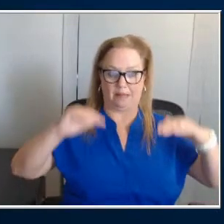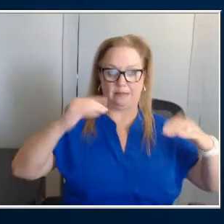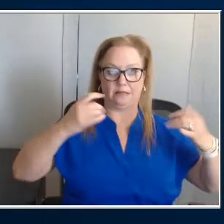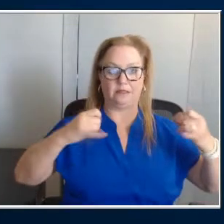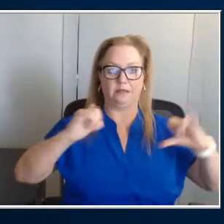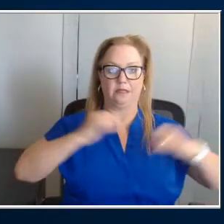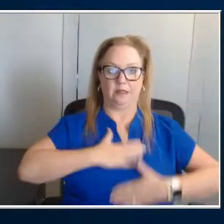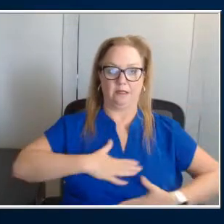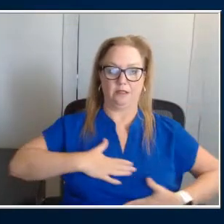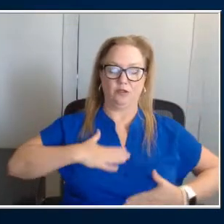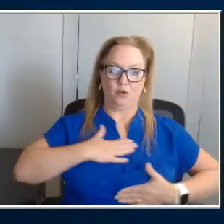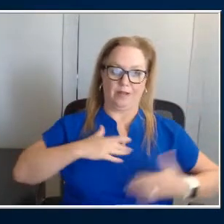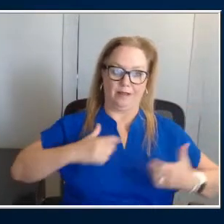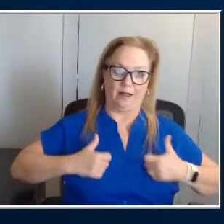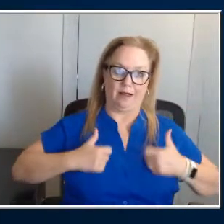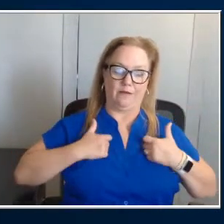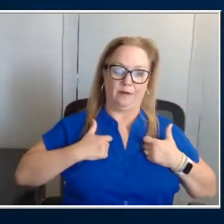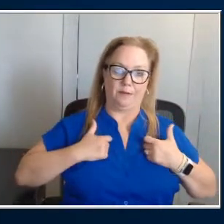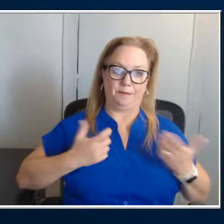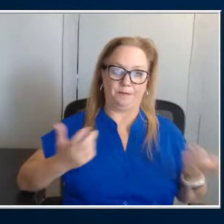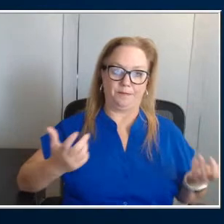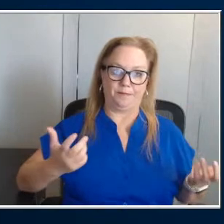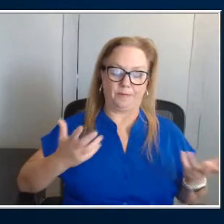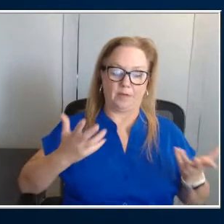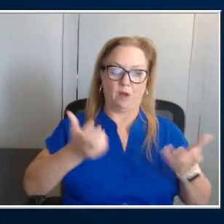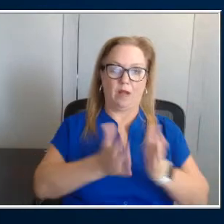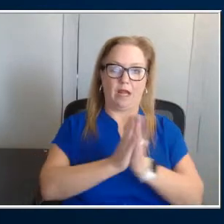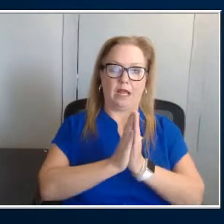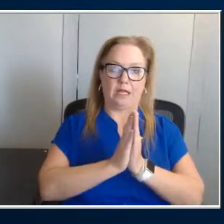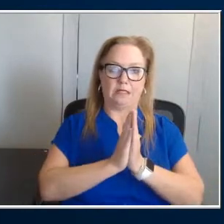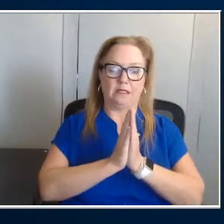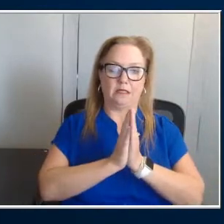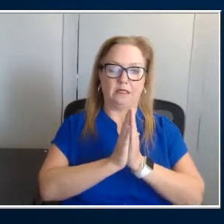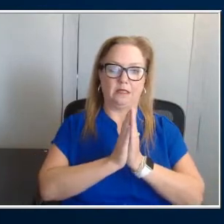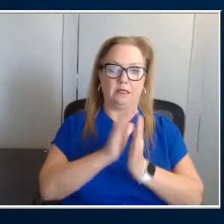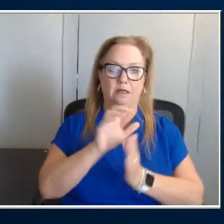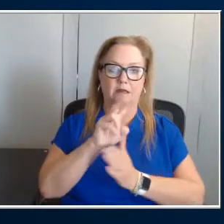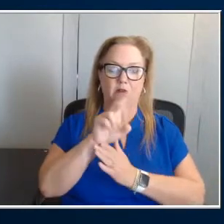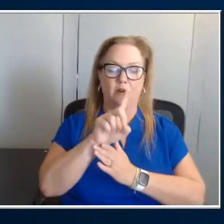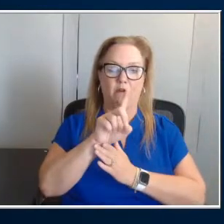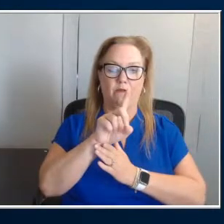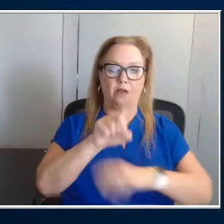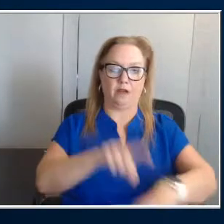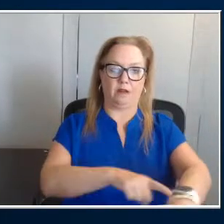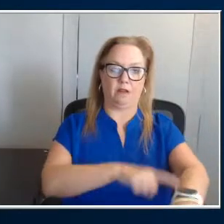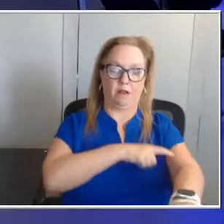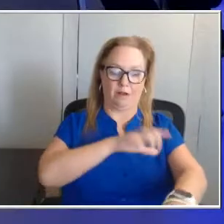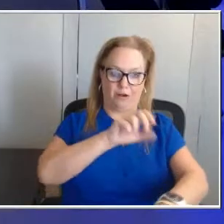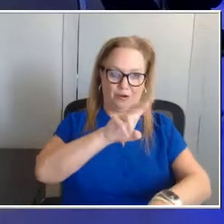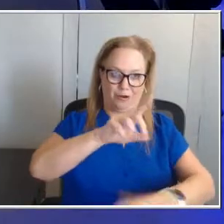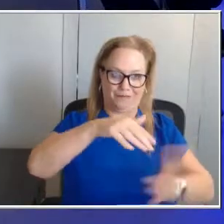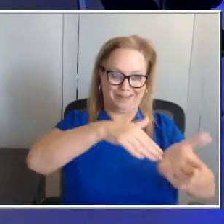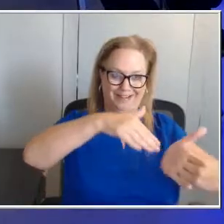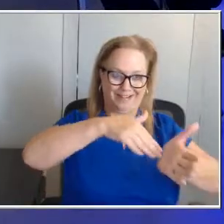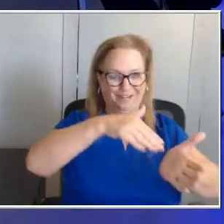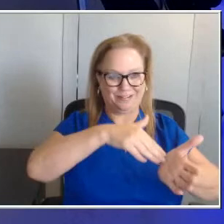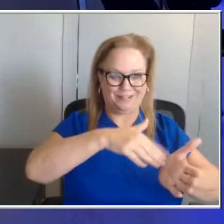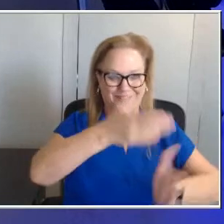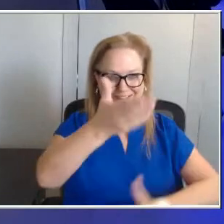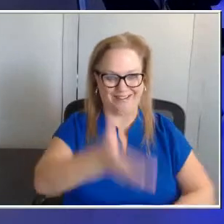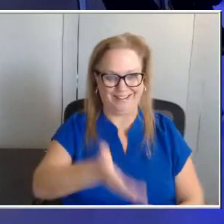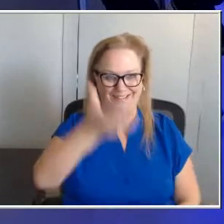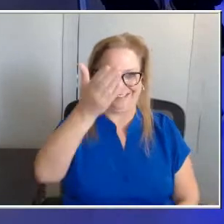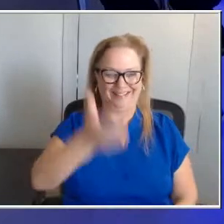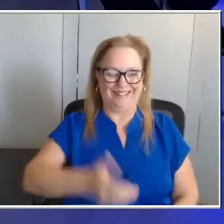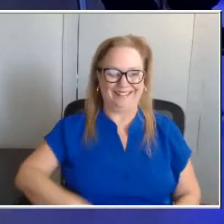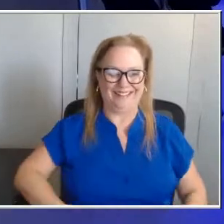the ride. So I want to ask our resident long COVIDologist. How about that one? There we go. Dr. Yeah,